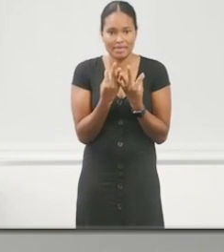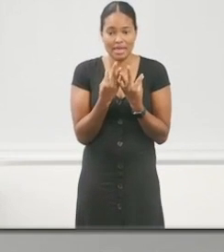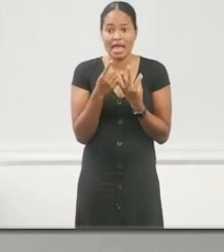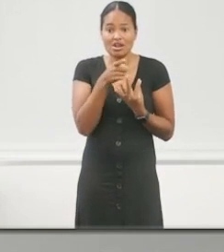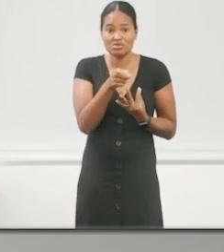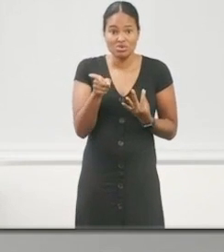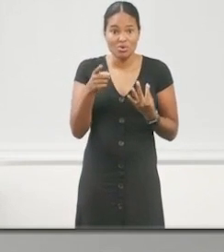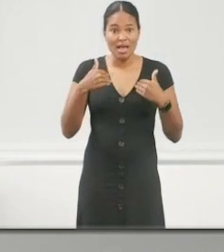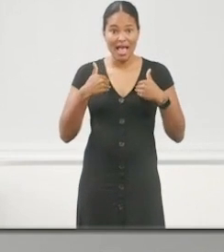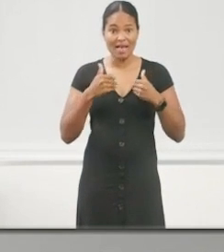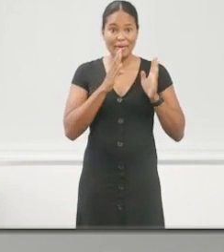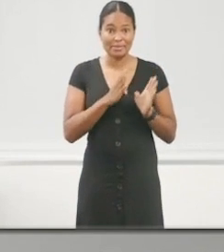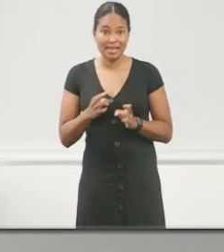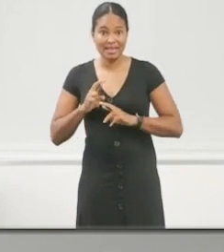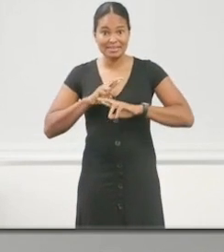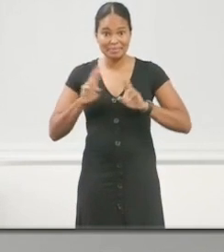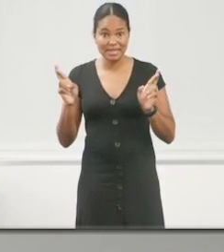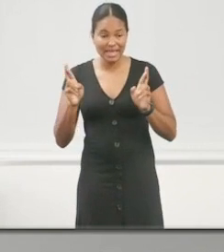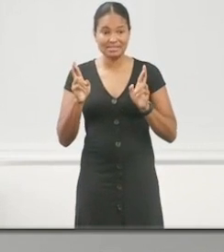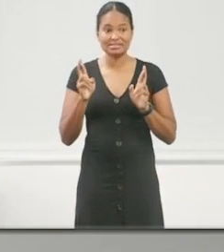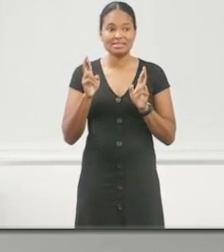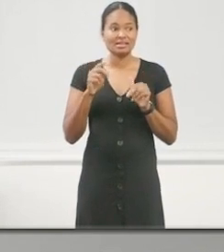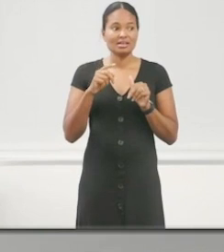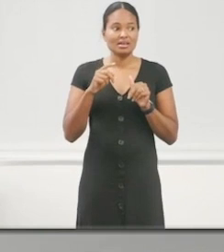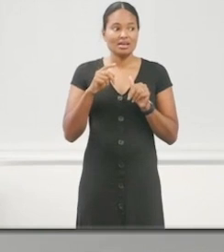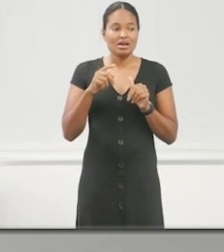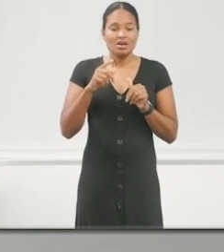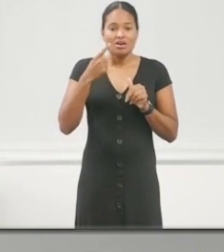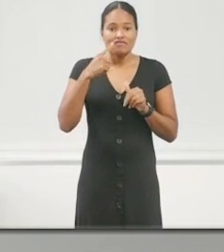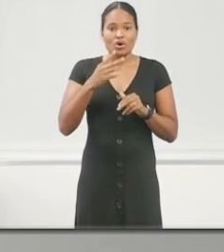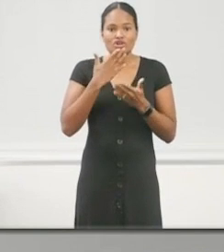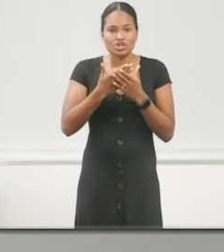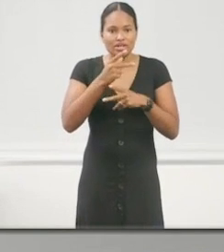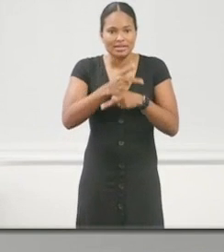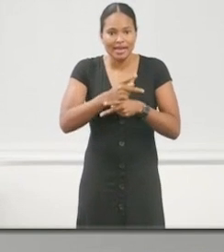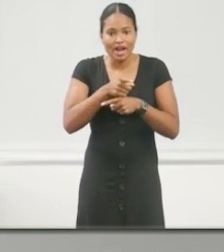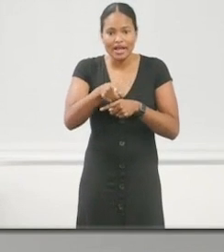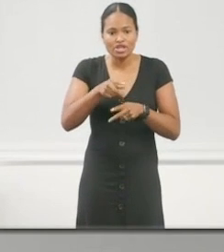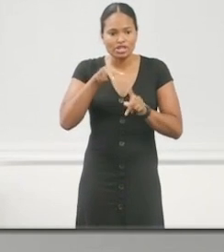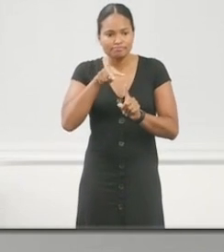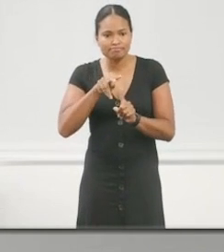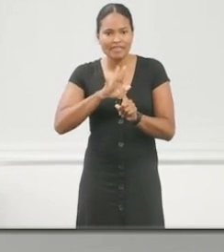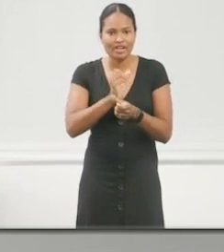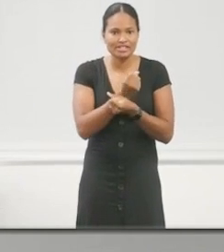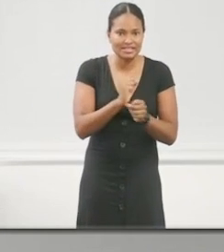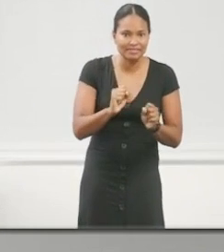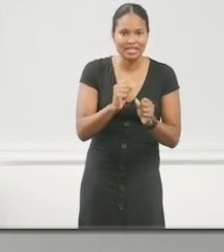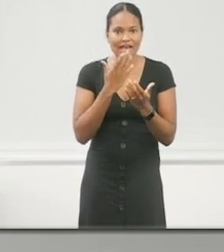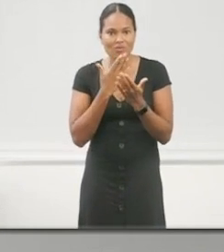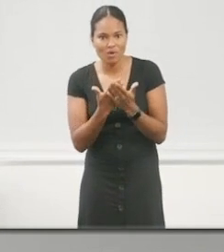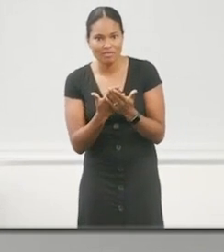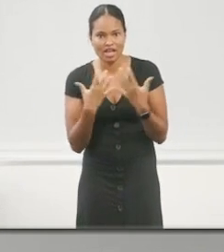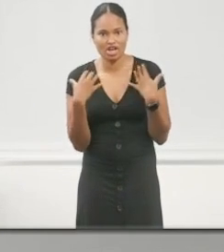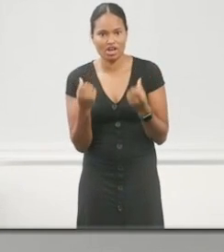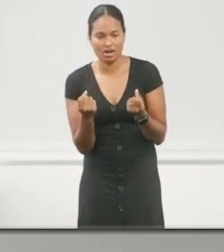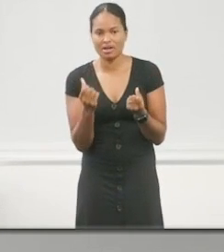that our loved ones are in good hands, in your good hands, and that you're looking out for their safety and welfare, that means a lot to us. So that's a